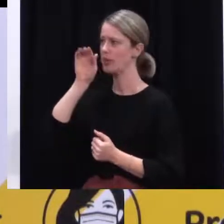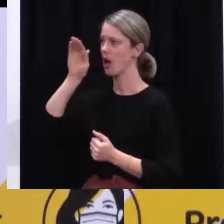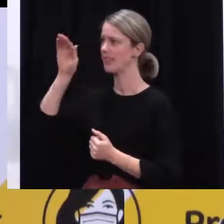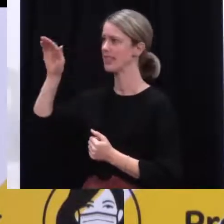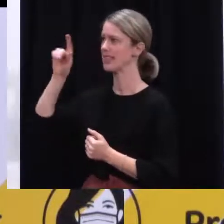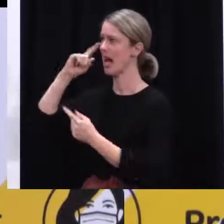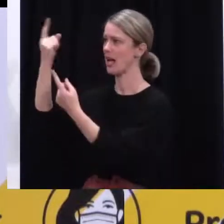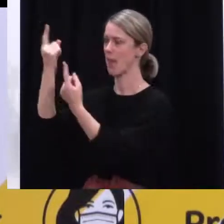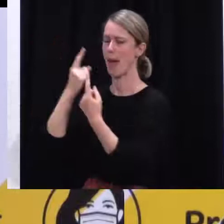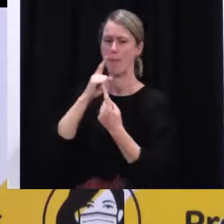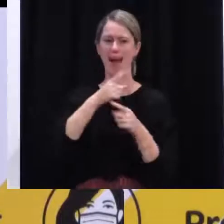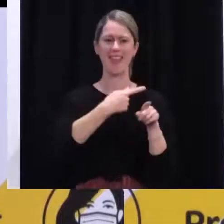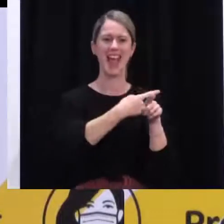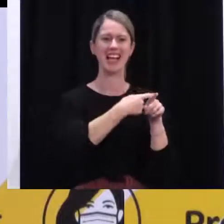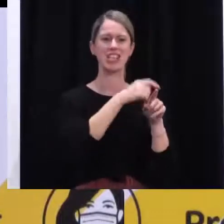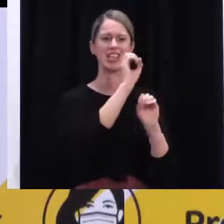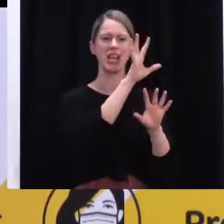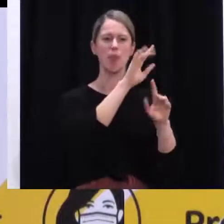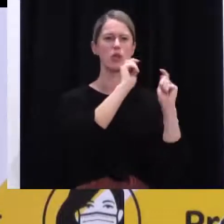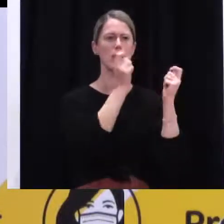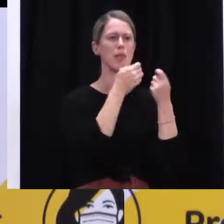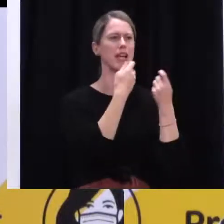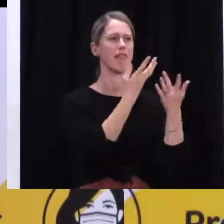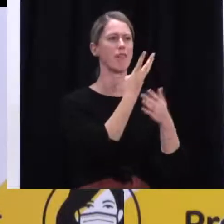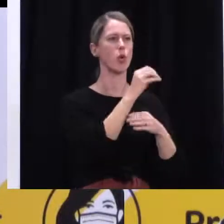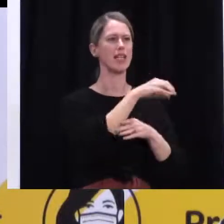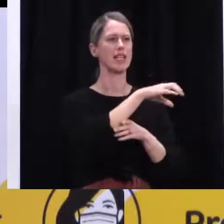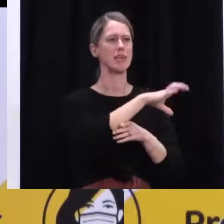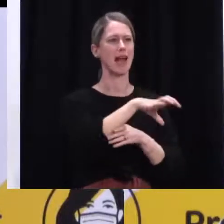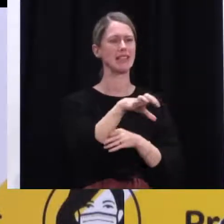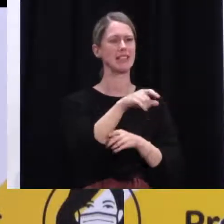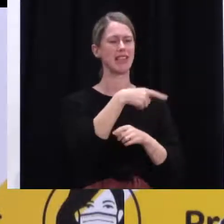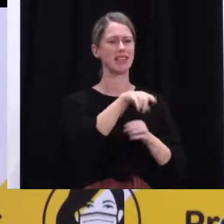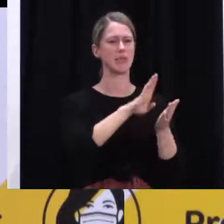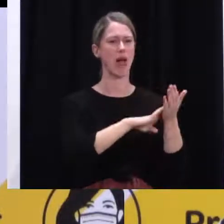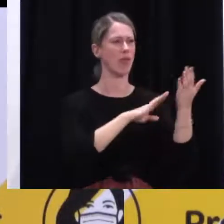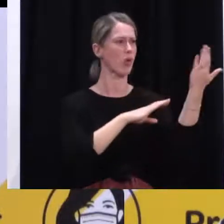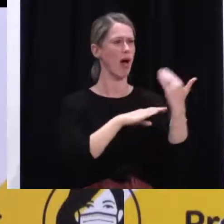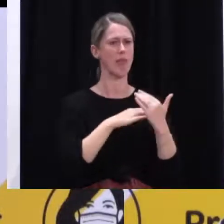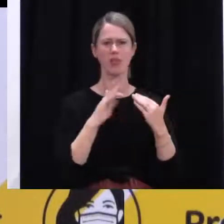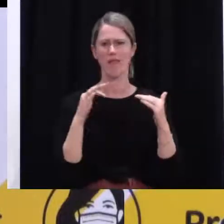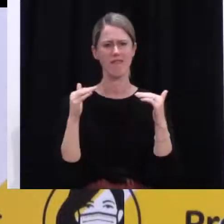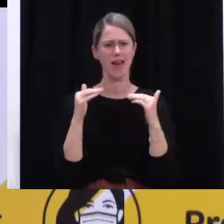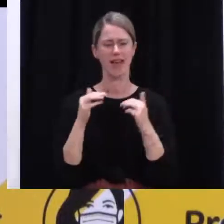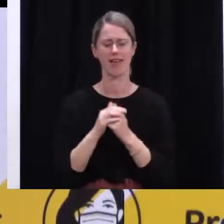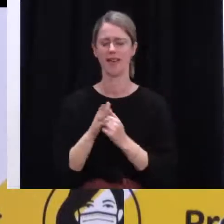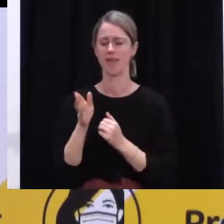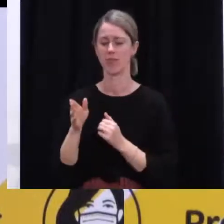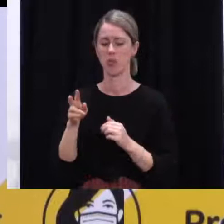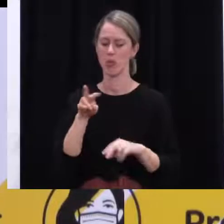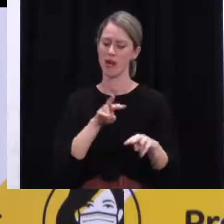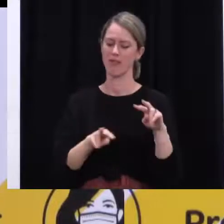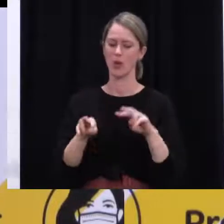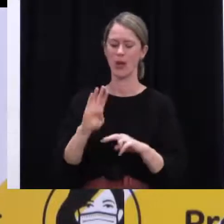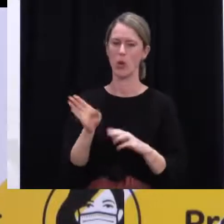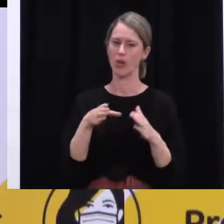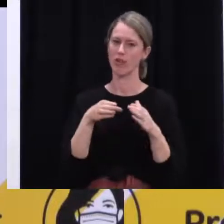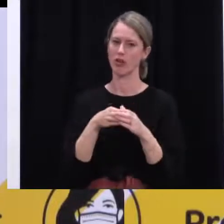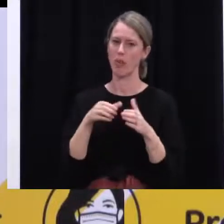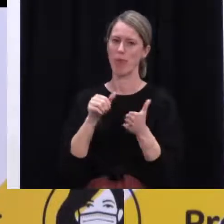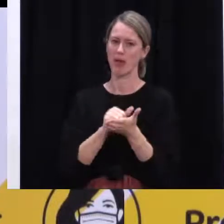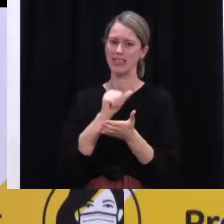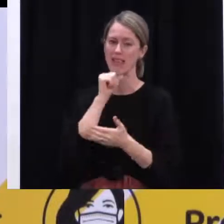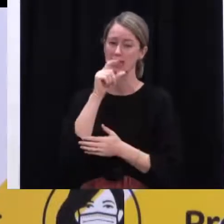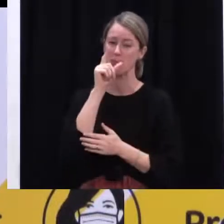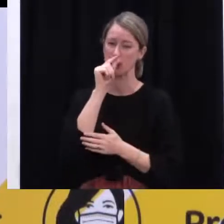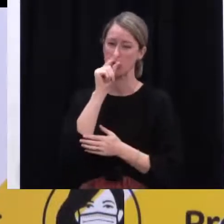netball team has been given 40 places in MIQ this month? Like I said, we have been reviewing all of the group bookings that are coming in, where it's feasible to be